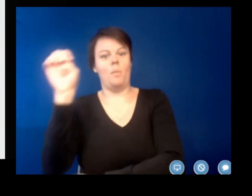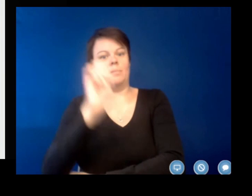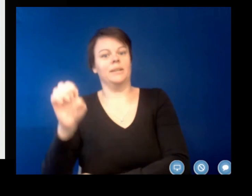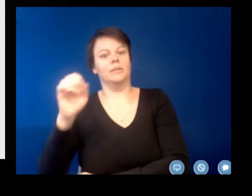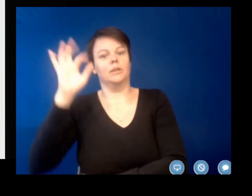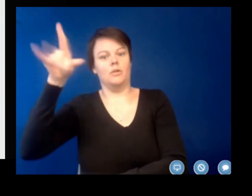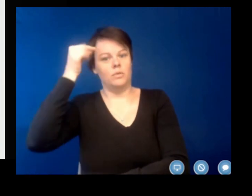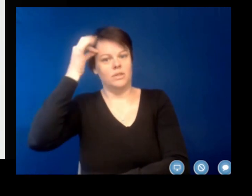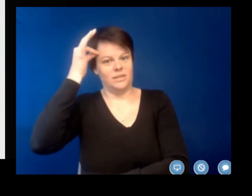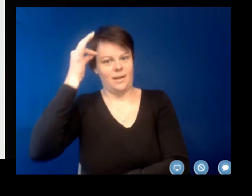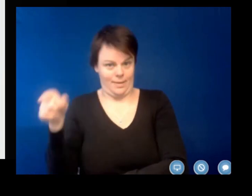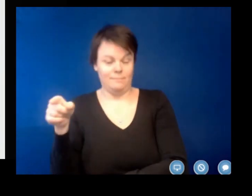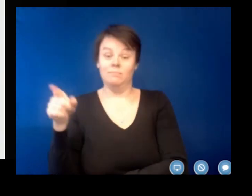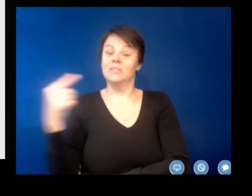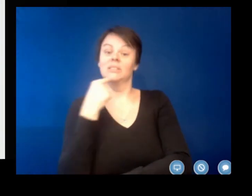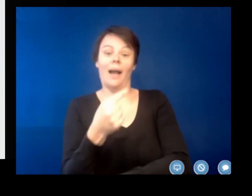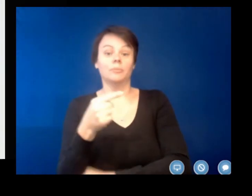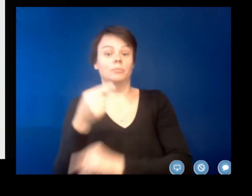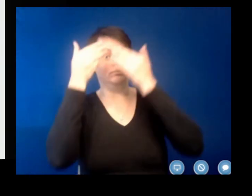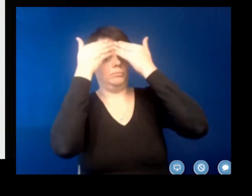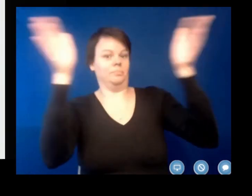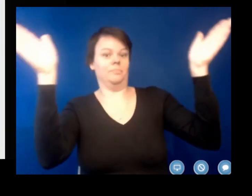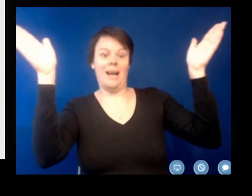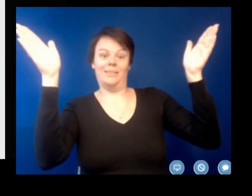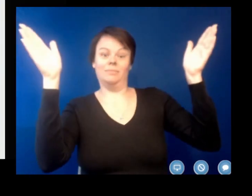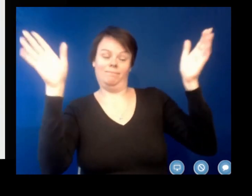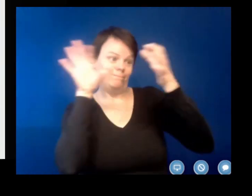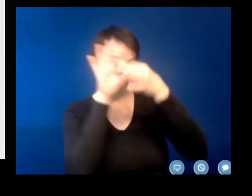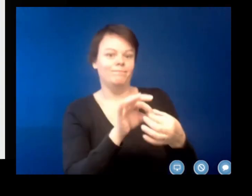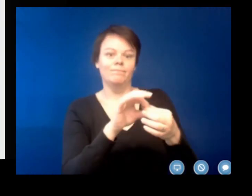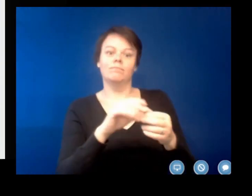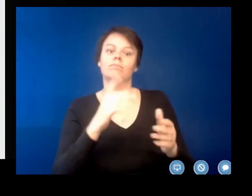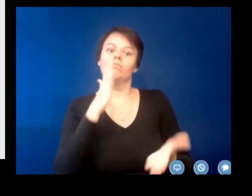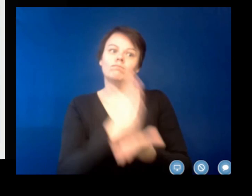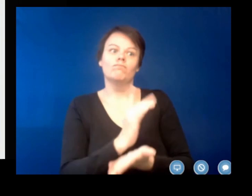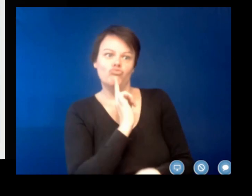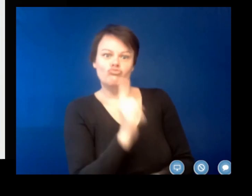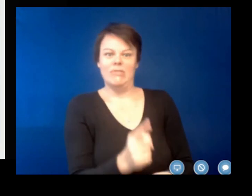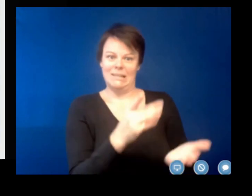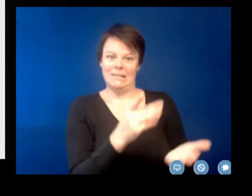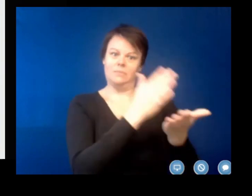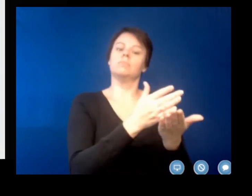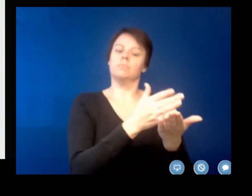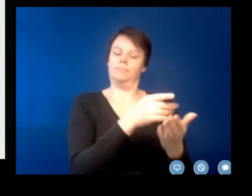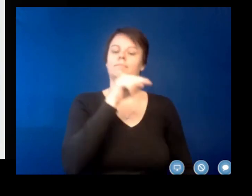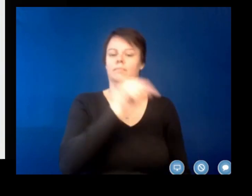I think that global learning should promote such an abstract social learning. I